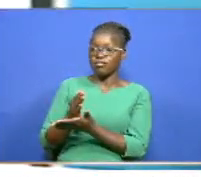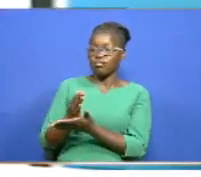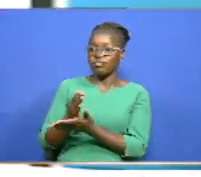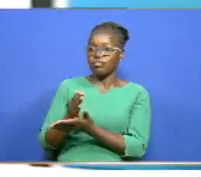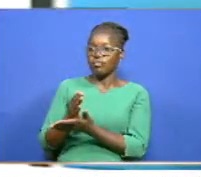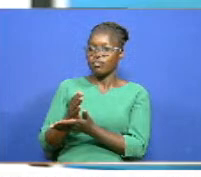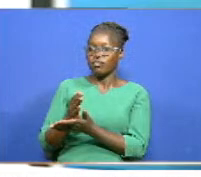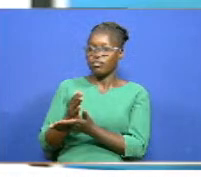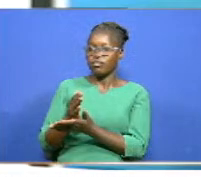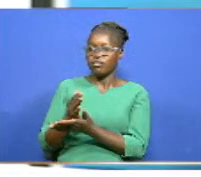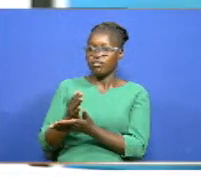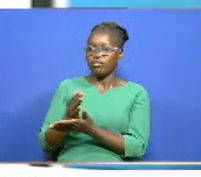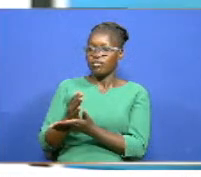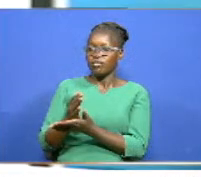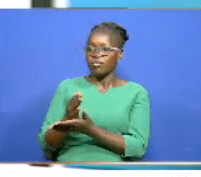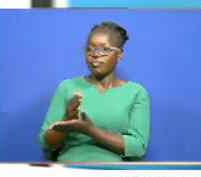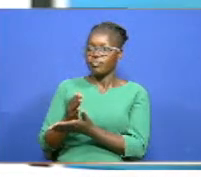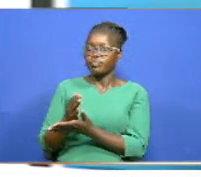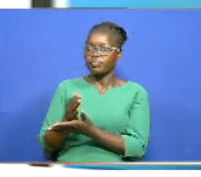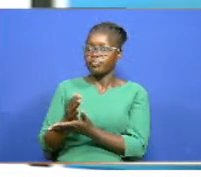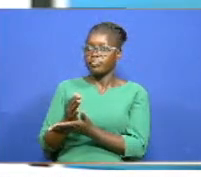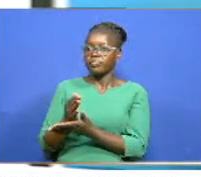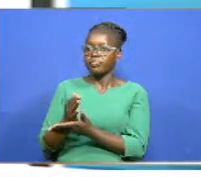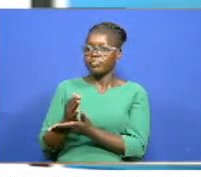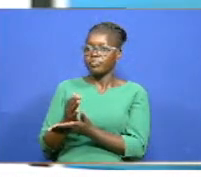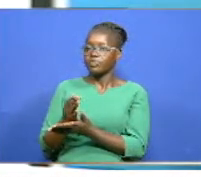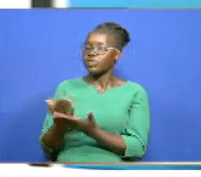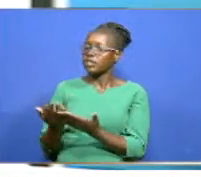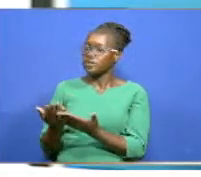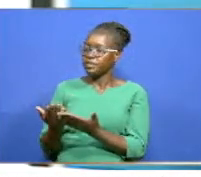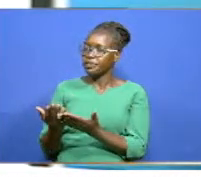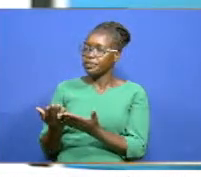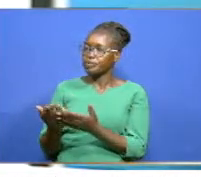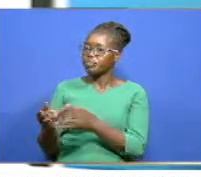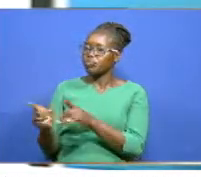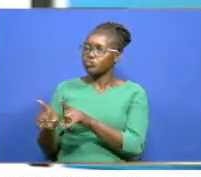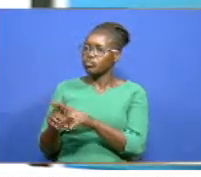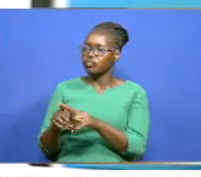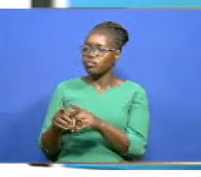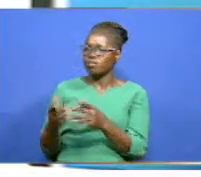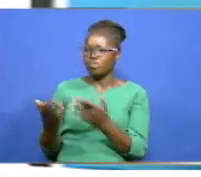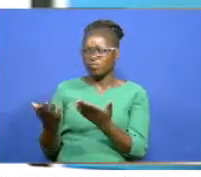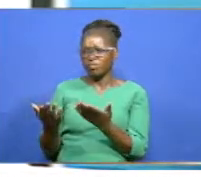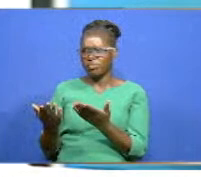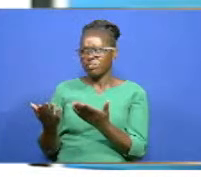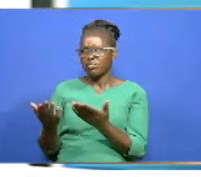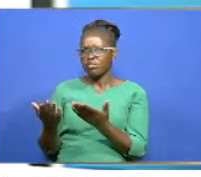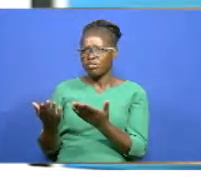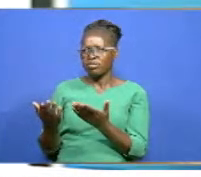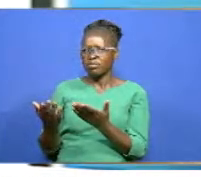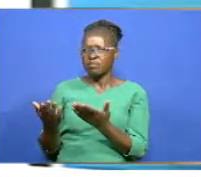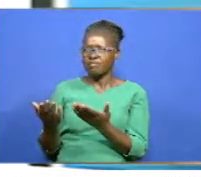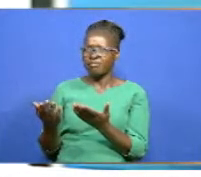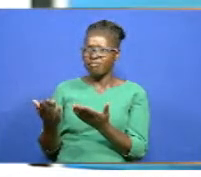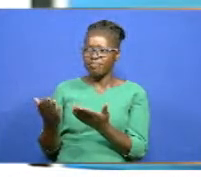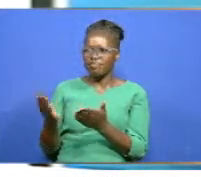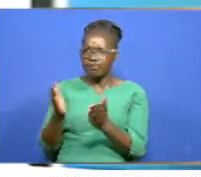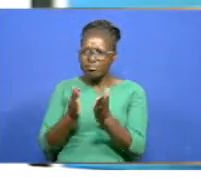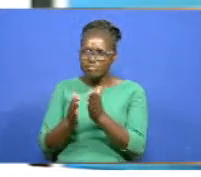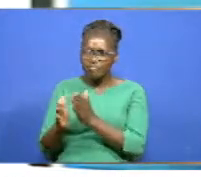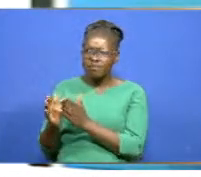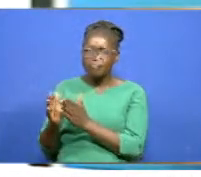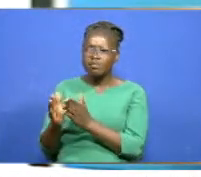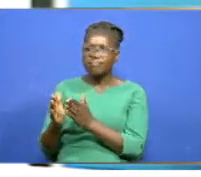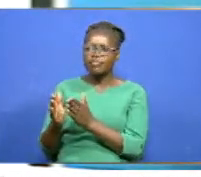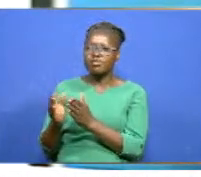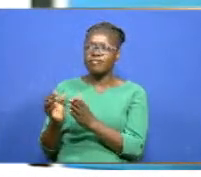see, it's a and by the way, we might also want to look at it in terms of, is it also a ploy? Because, you know, it could be